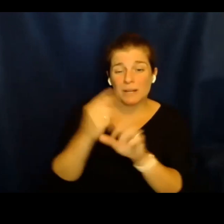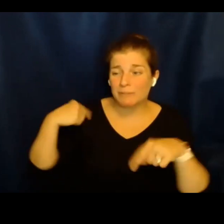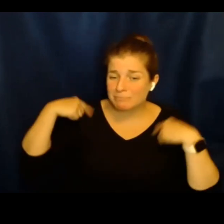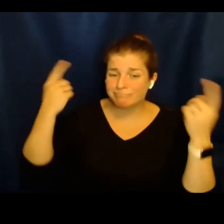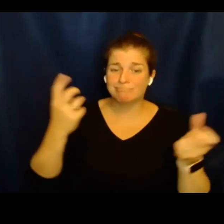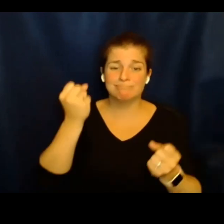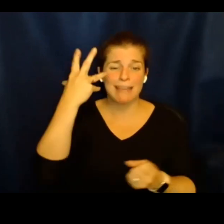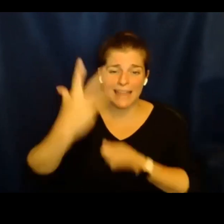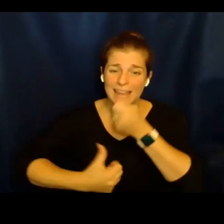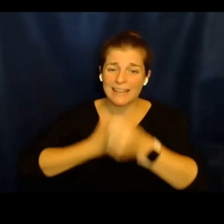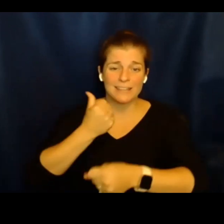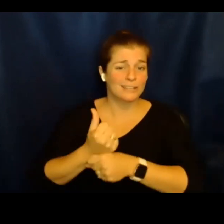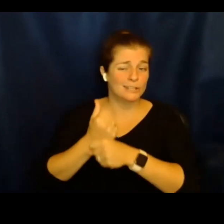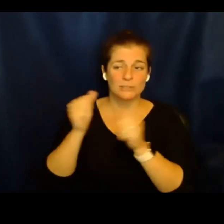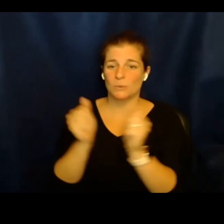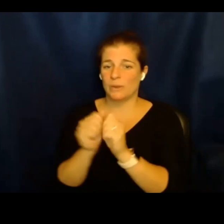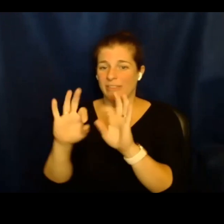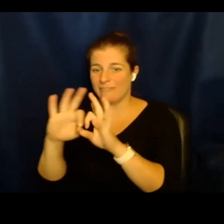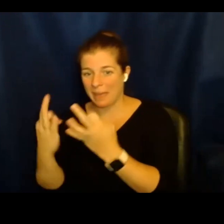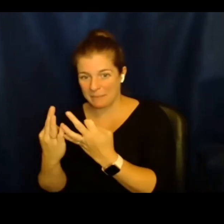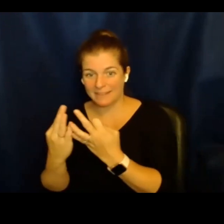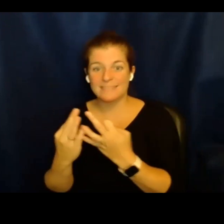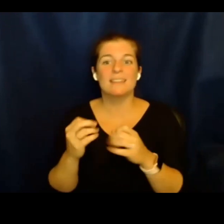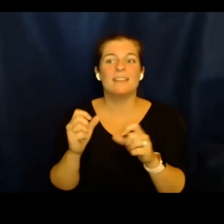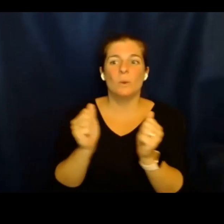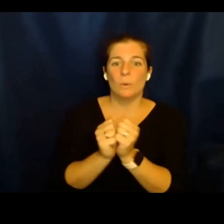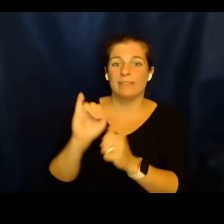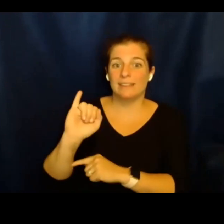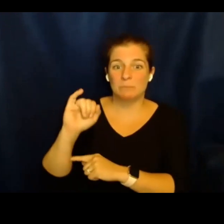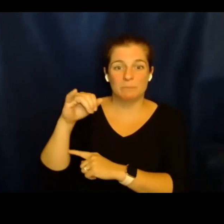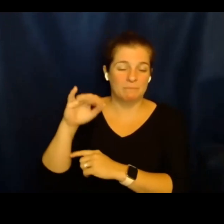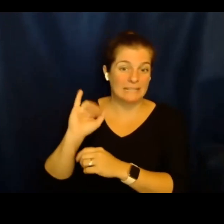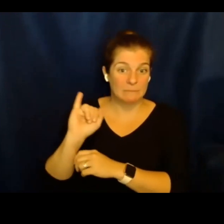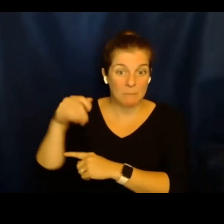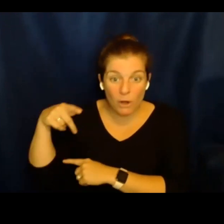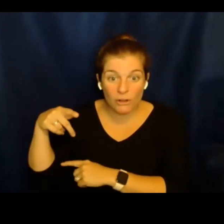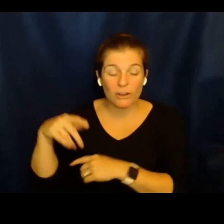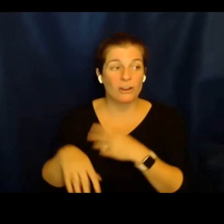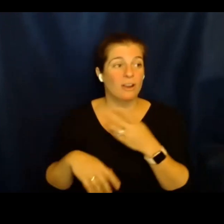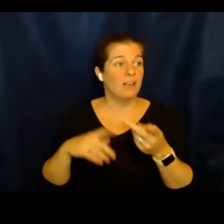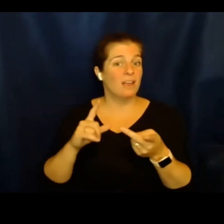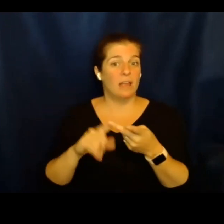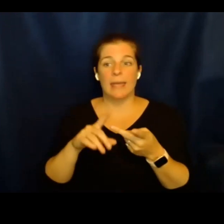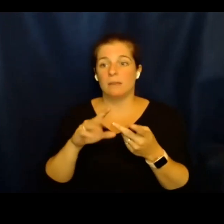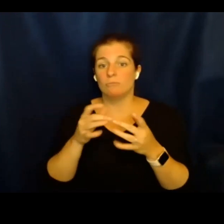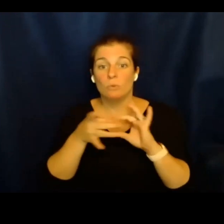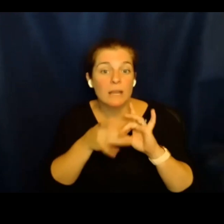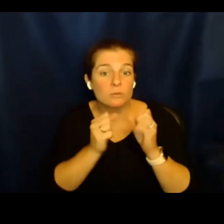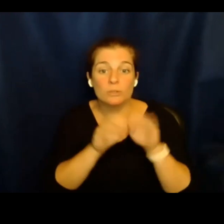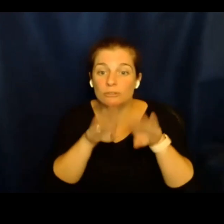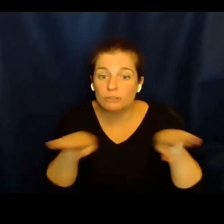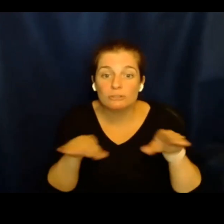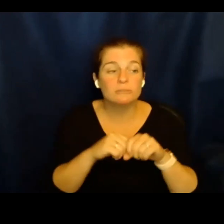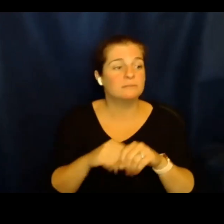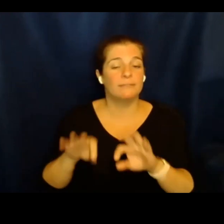dynamic and intimate relationships and relationships with children and families.